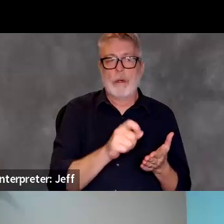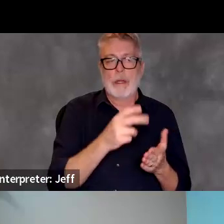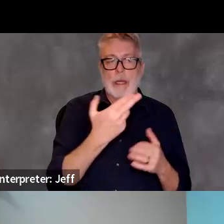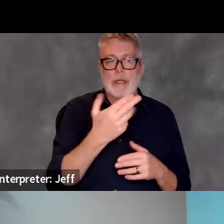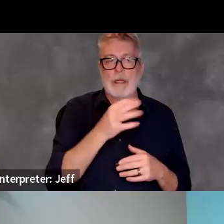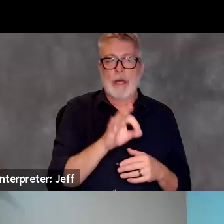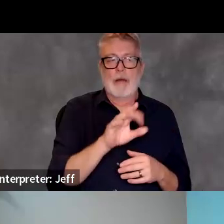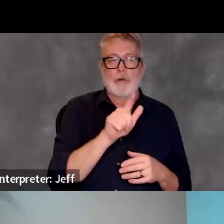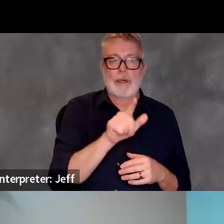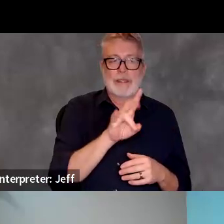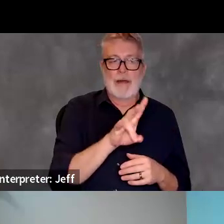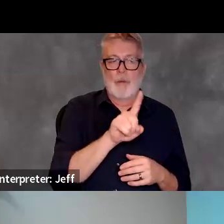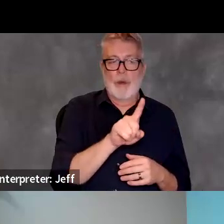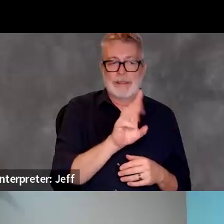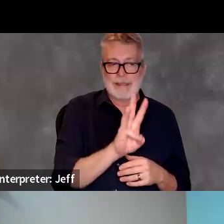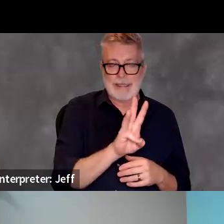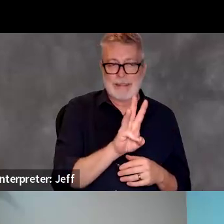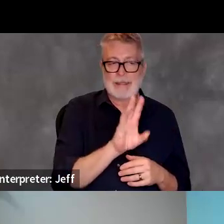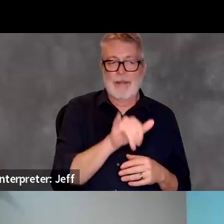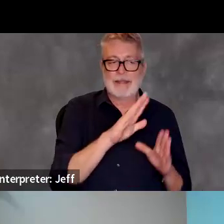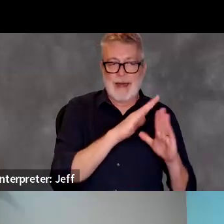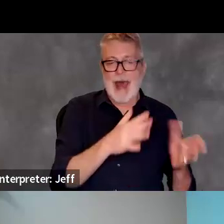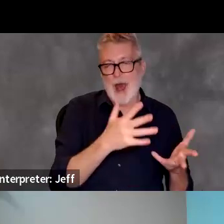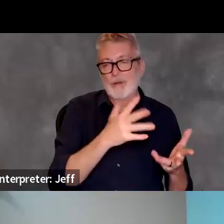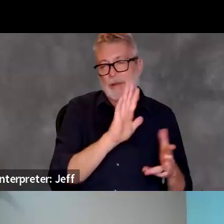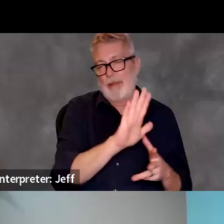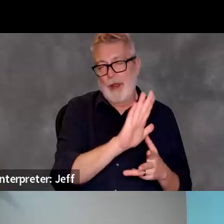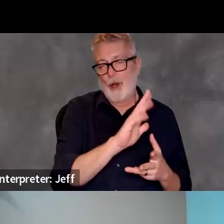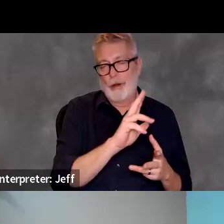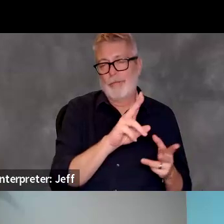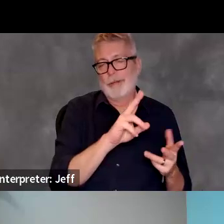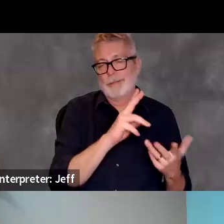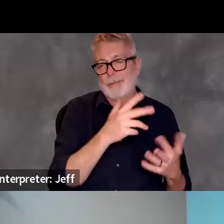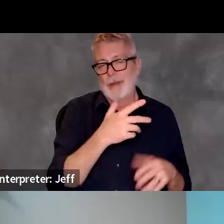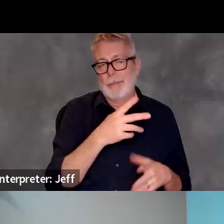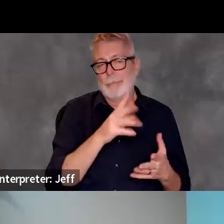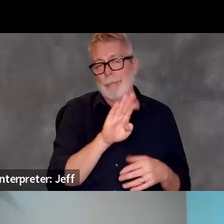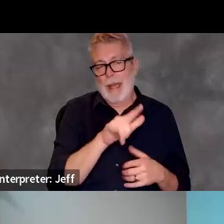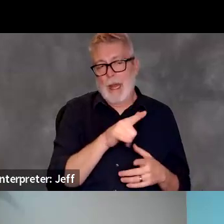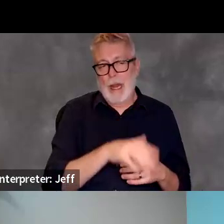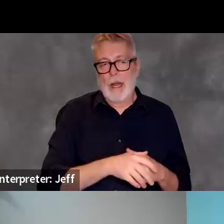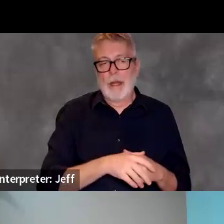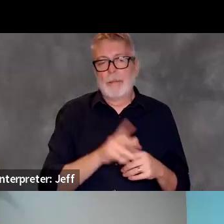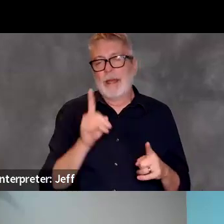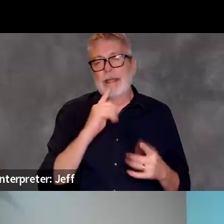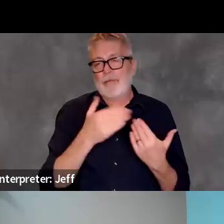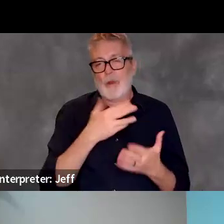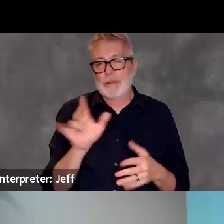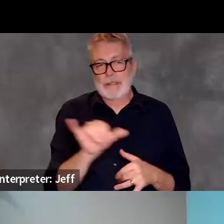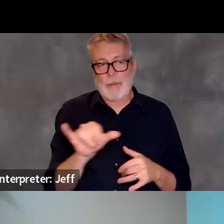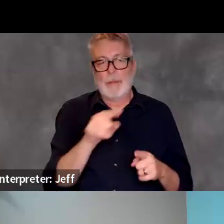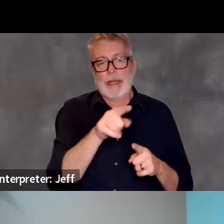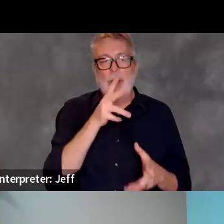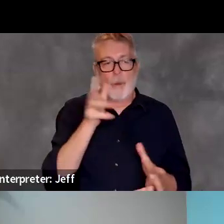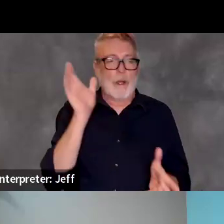File 2716, which is the House version of this bill. So I think, he's going to be listening